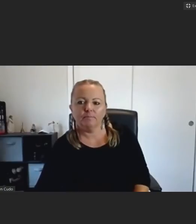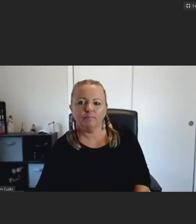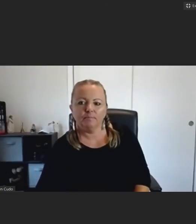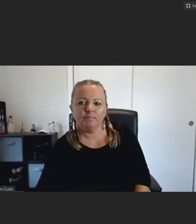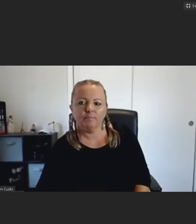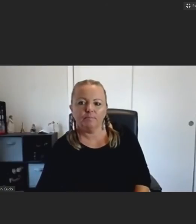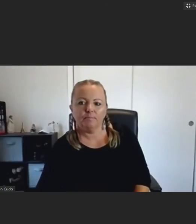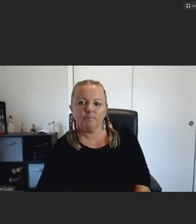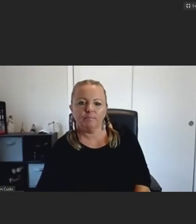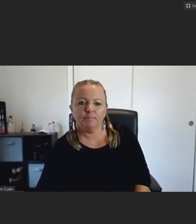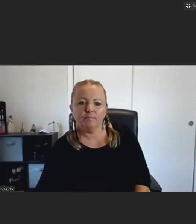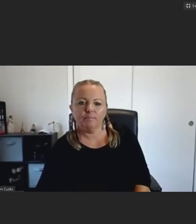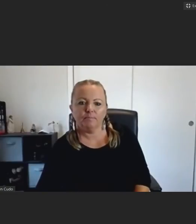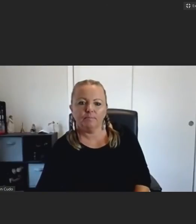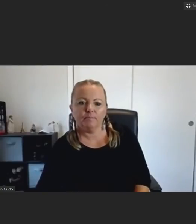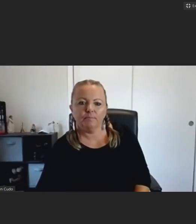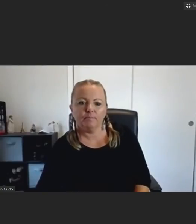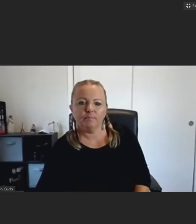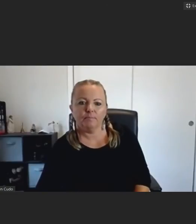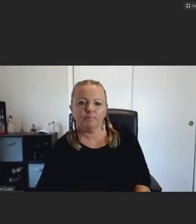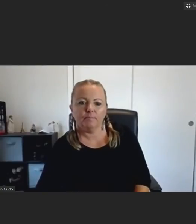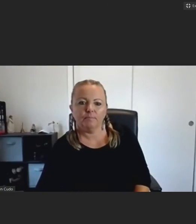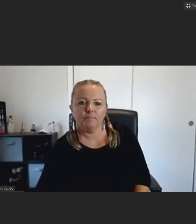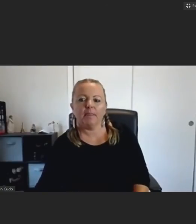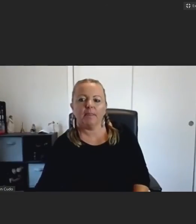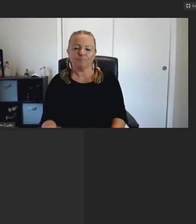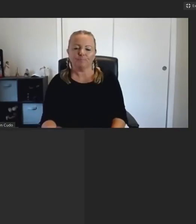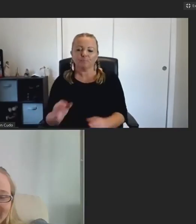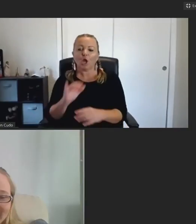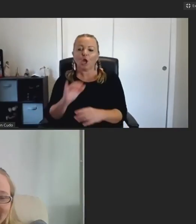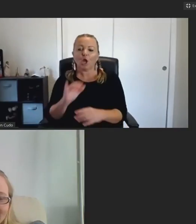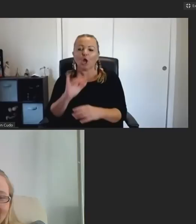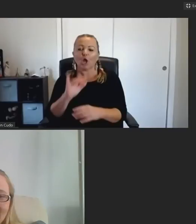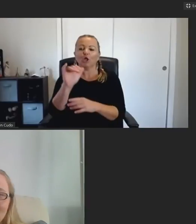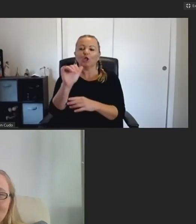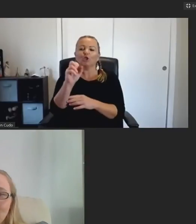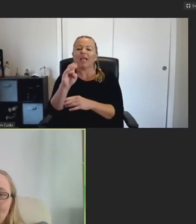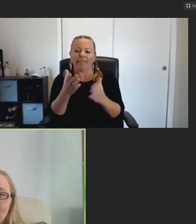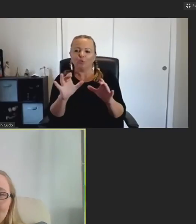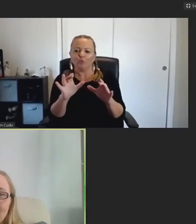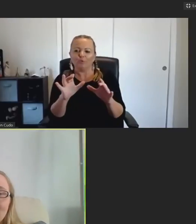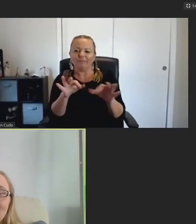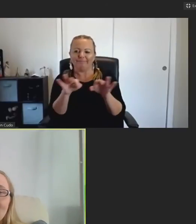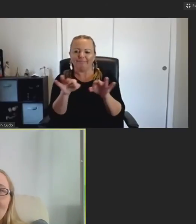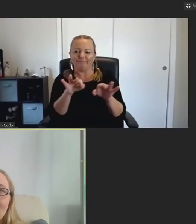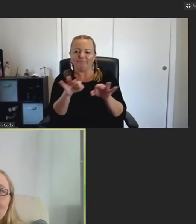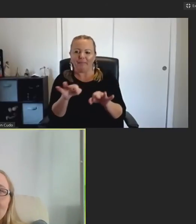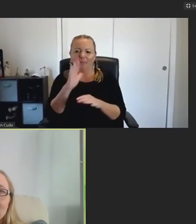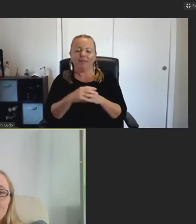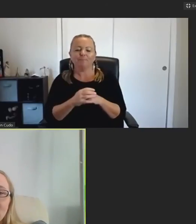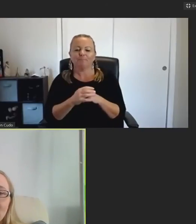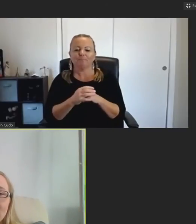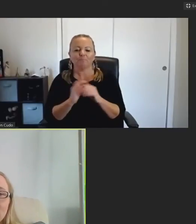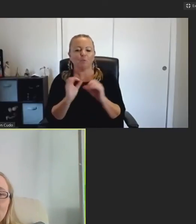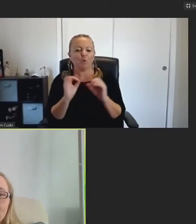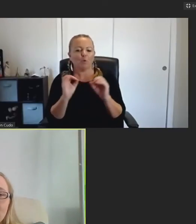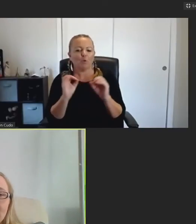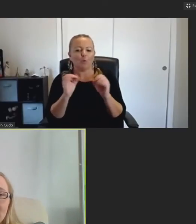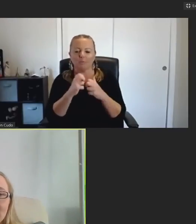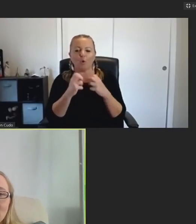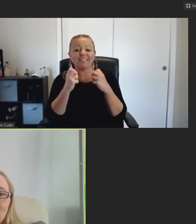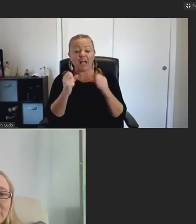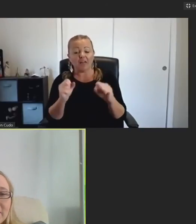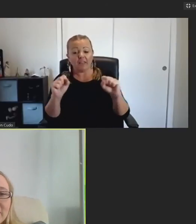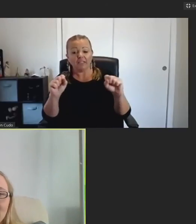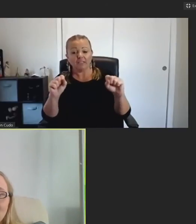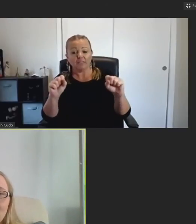And Jackie, as you're in the nursing realm, I will let you take that one. No problem. So as healthy as you can be